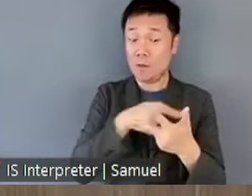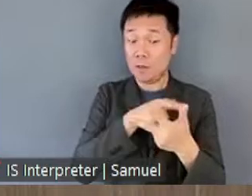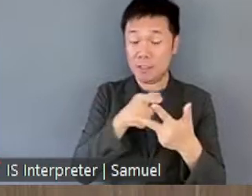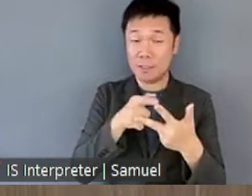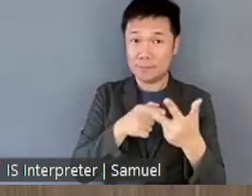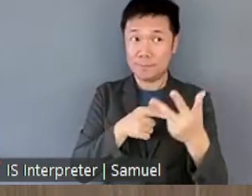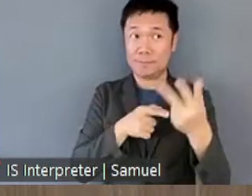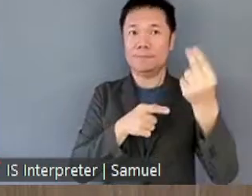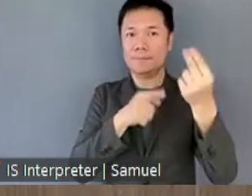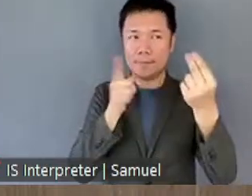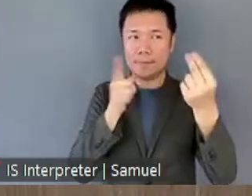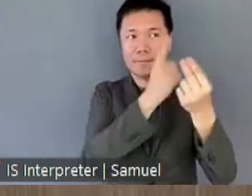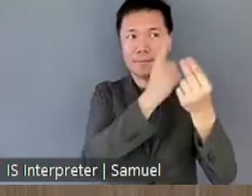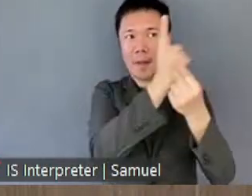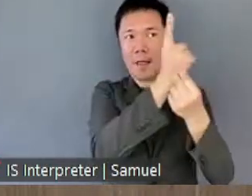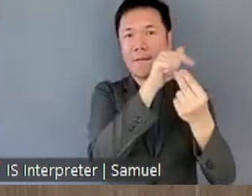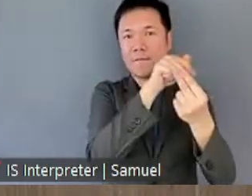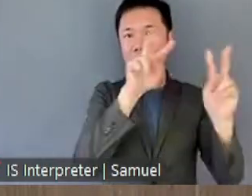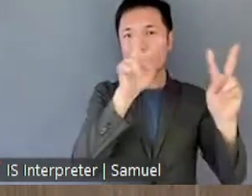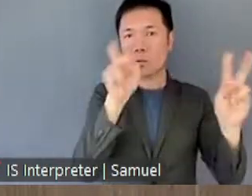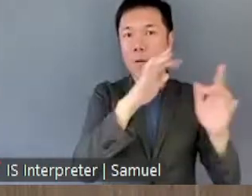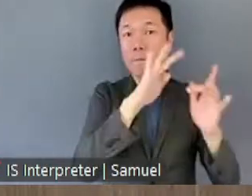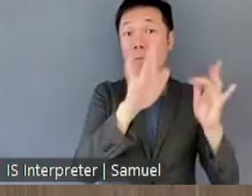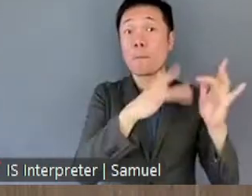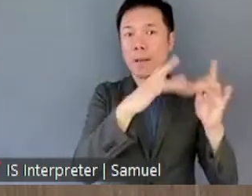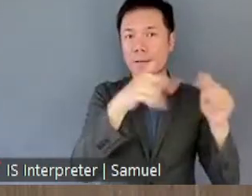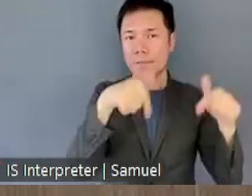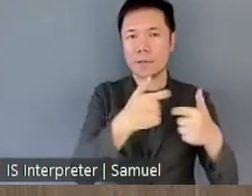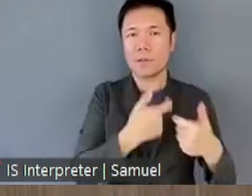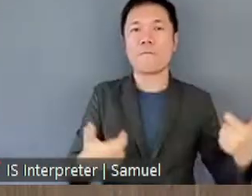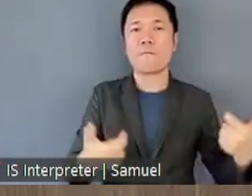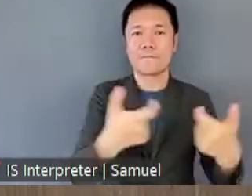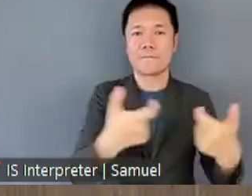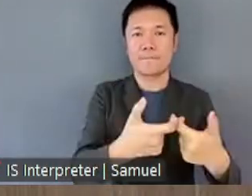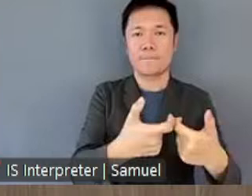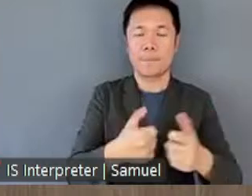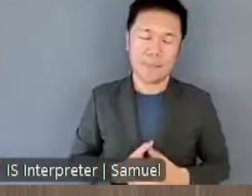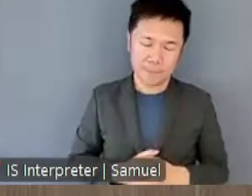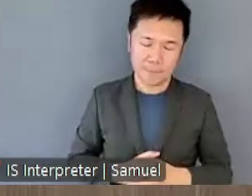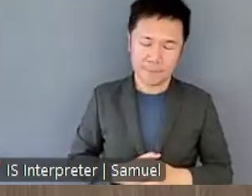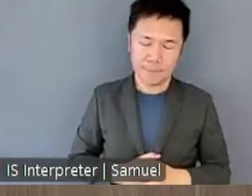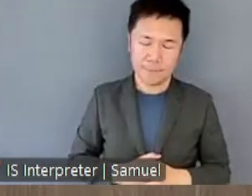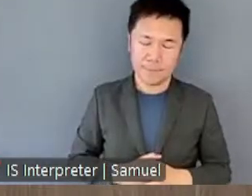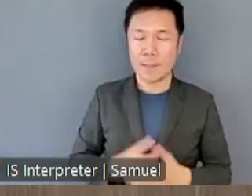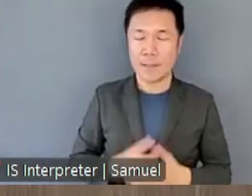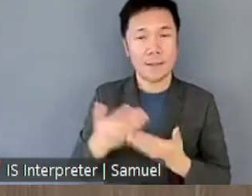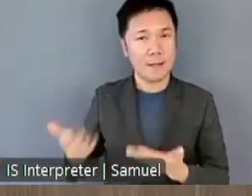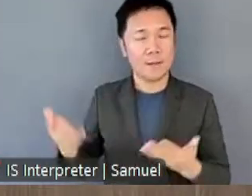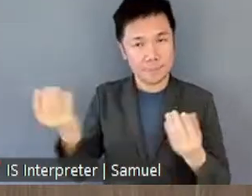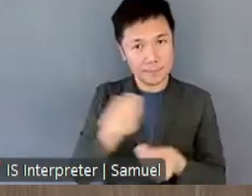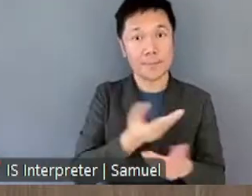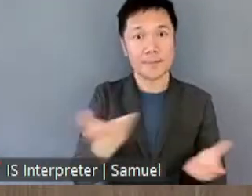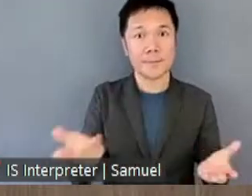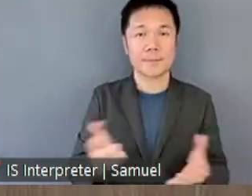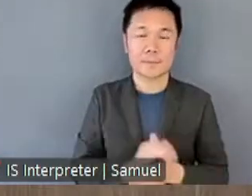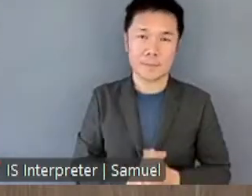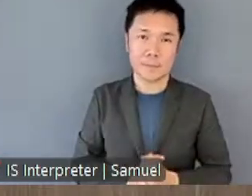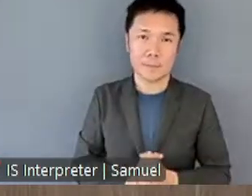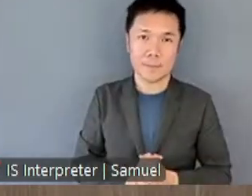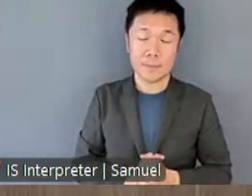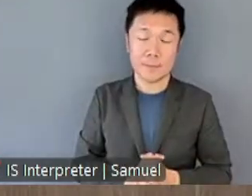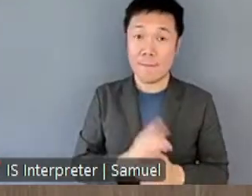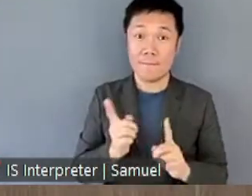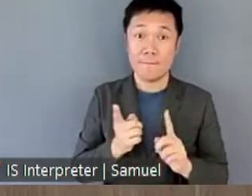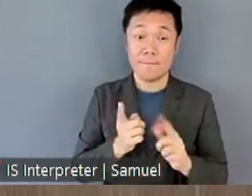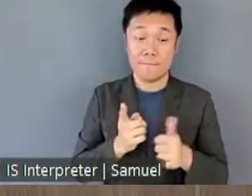digital inclusion and transformation. So the Secretariat is pleased to announce that the